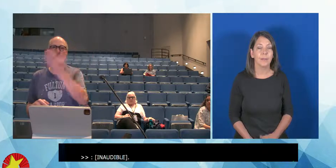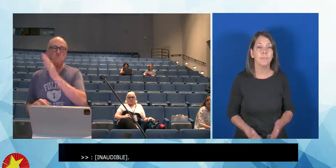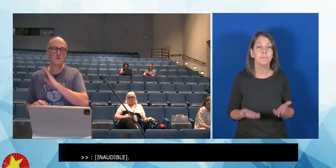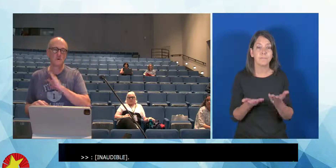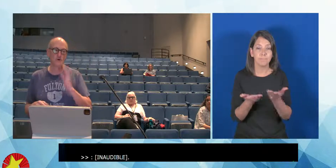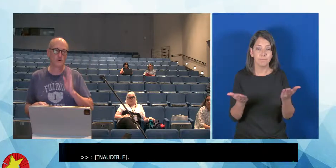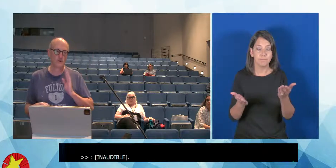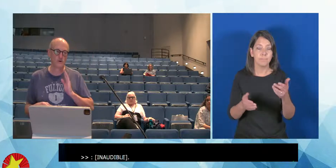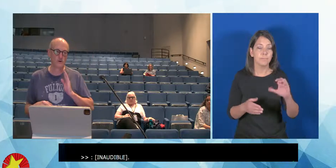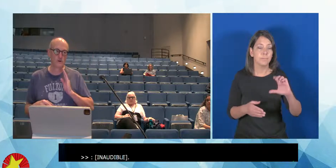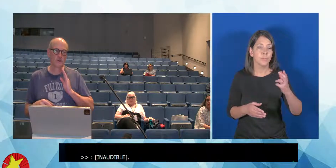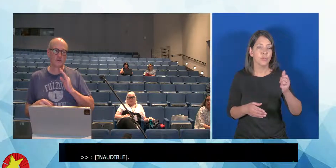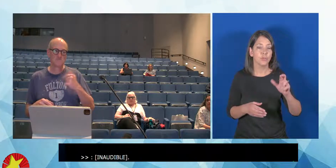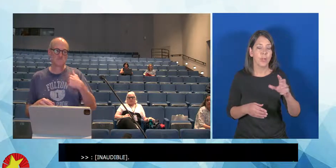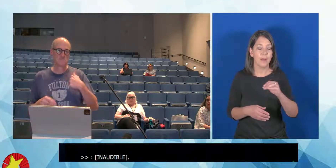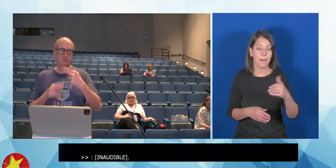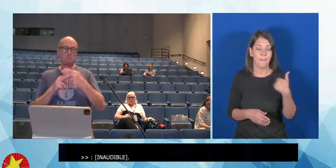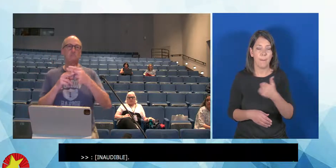Chair and members of the board,